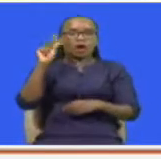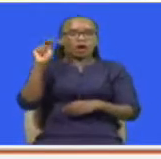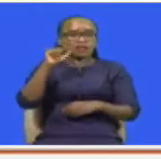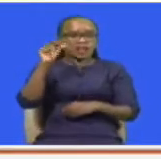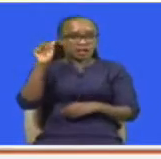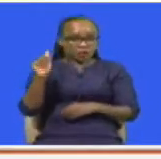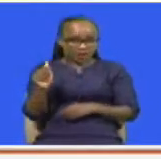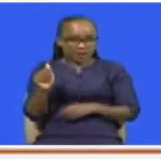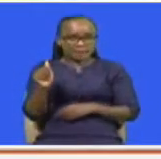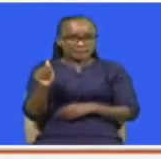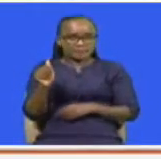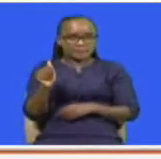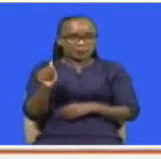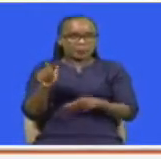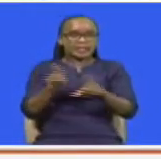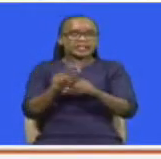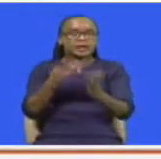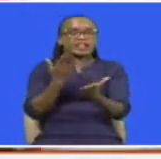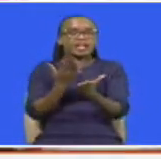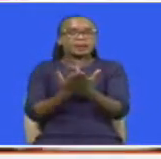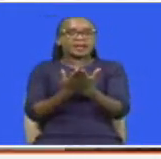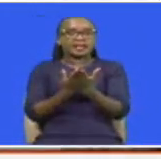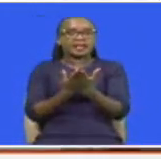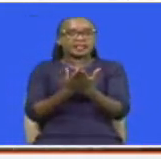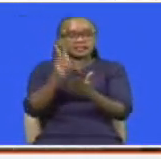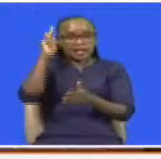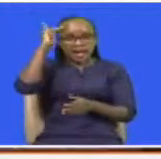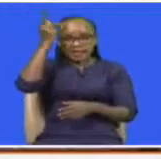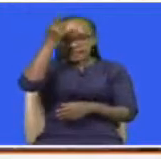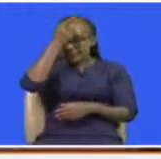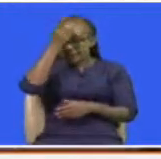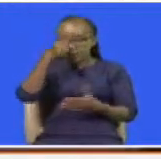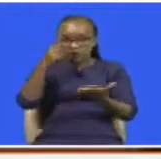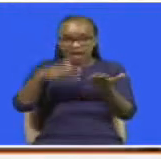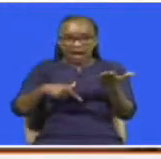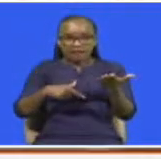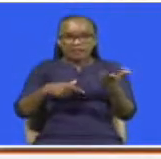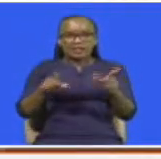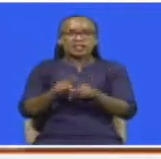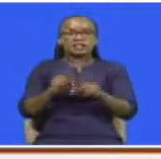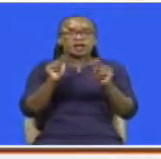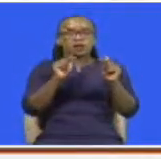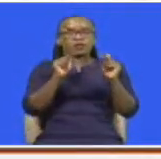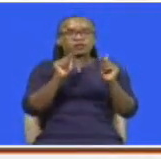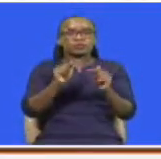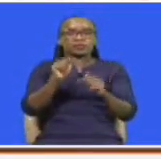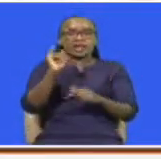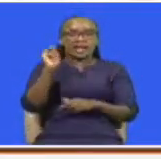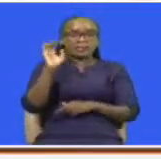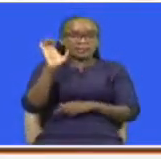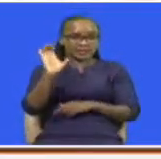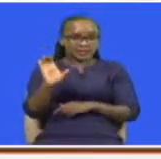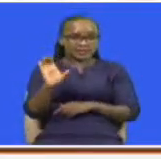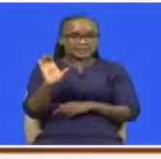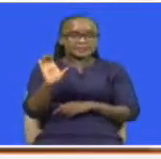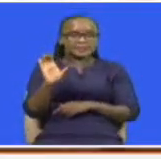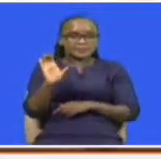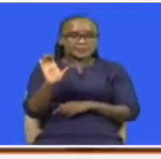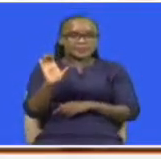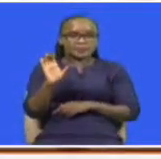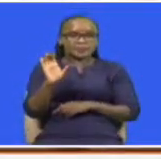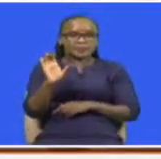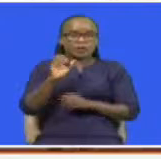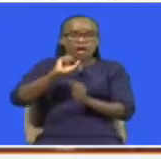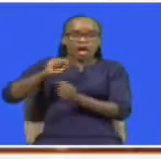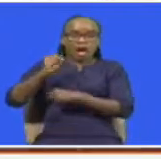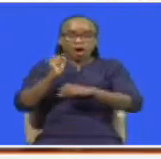Oyugi Magwanga. In the petition, Kidero and Kodo have sued the Independent Electoral and Boundaries Commission, IEBC, Homa